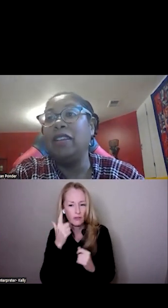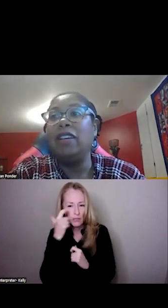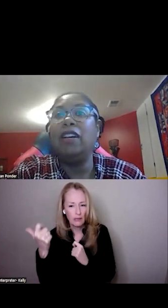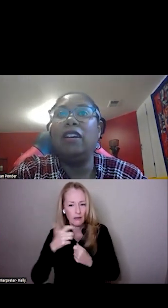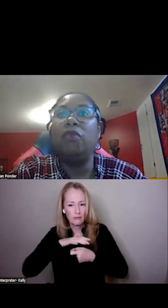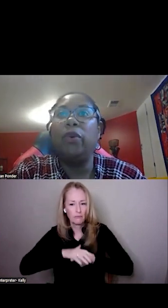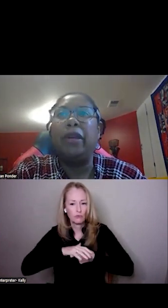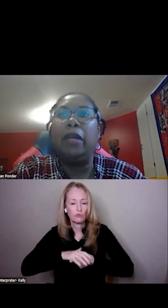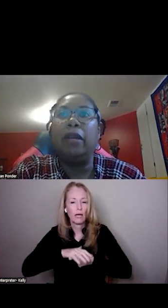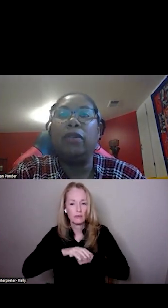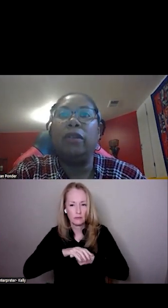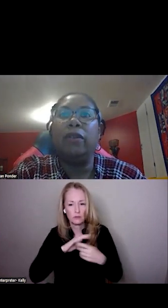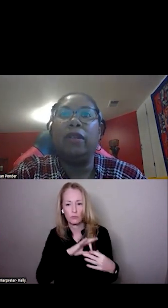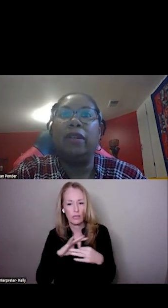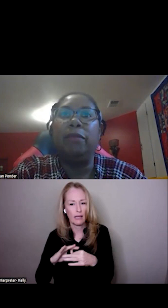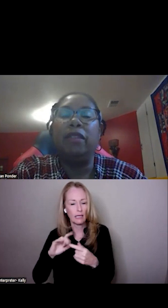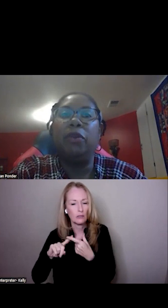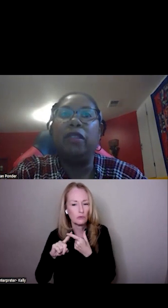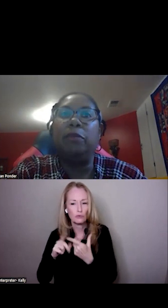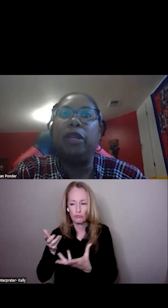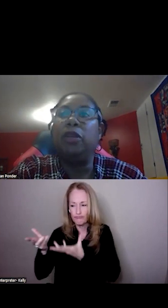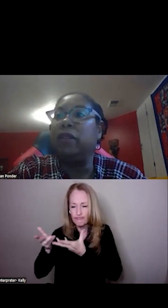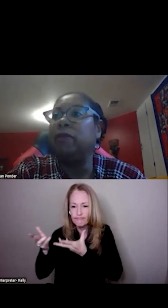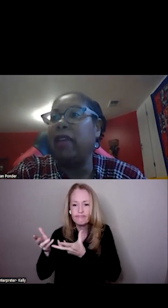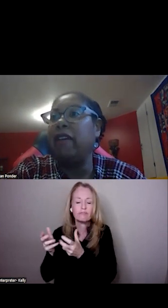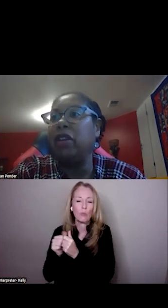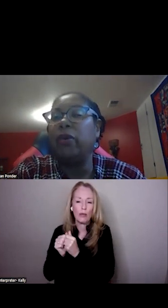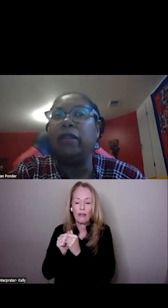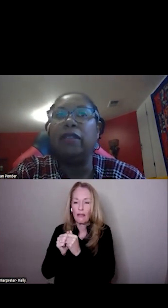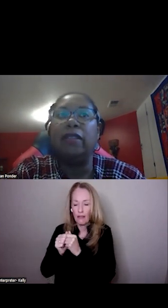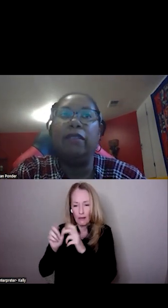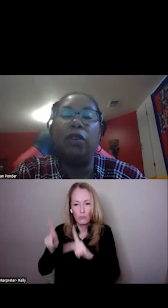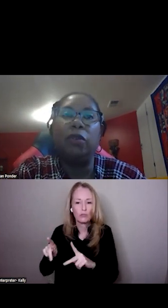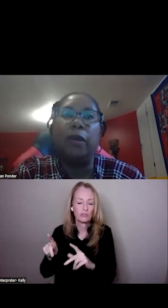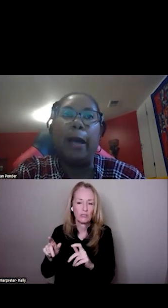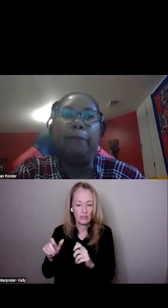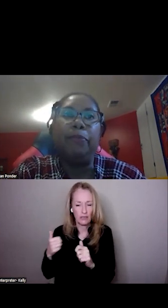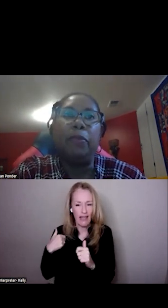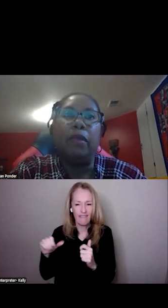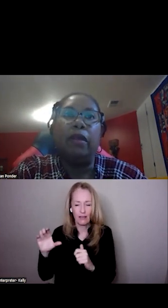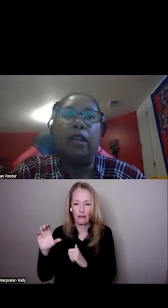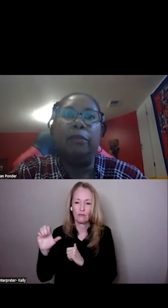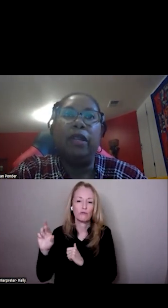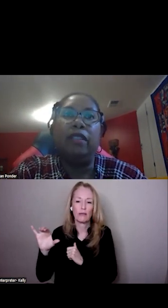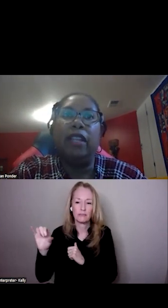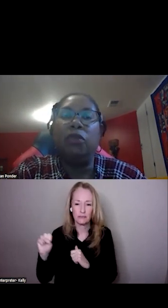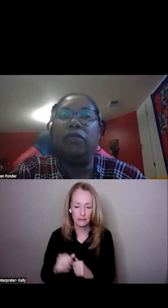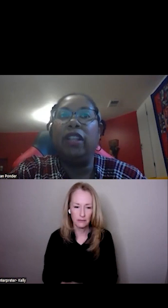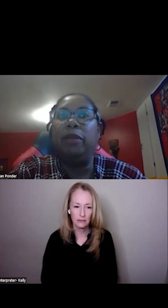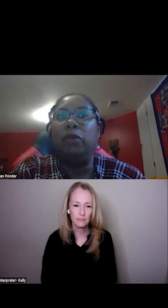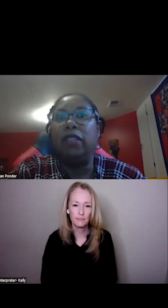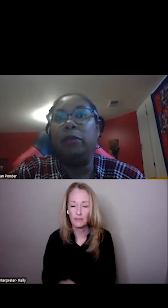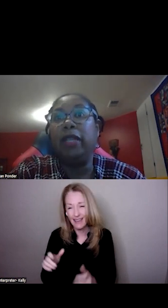sometimes of working or living with somebody who is having a crisis and they've also got an